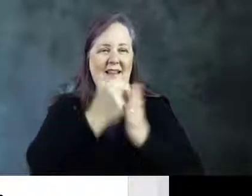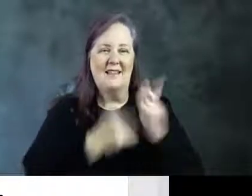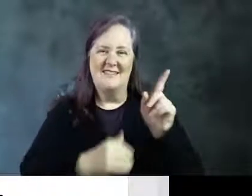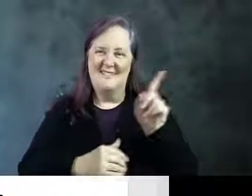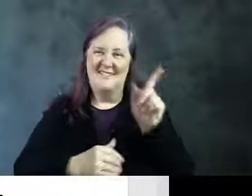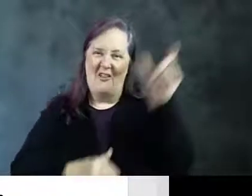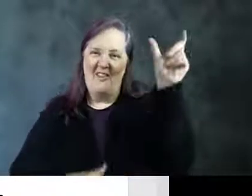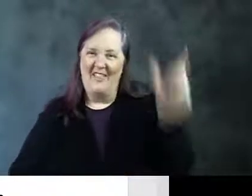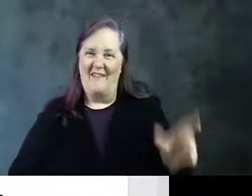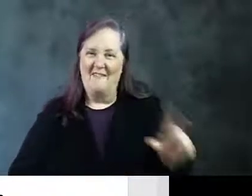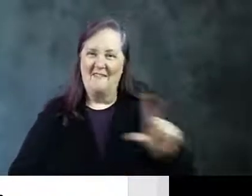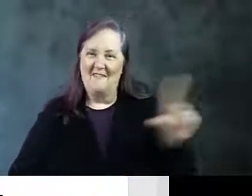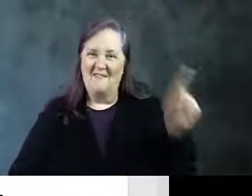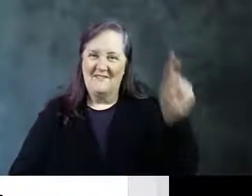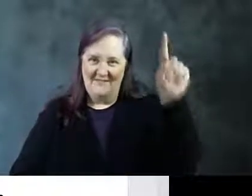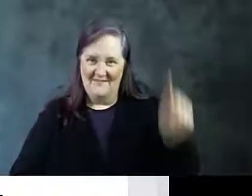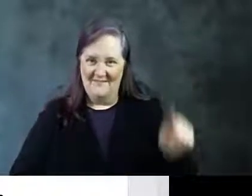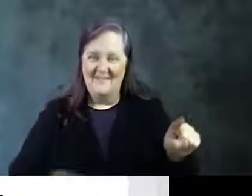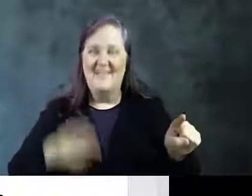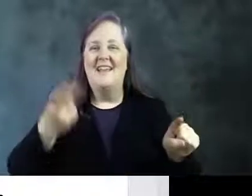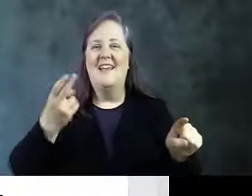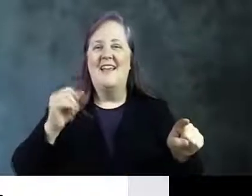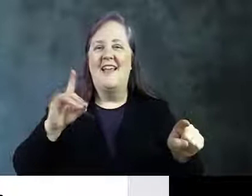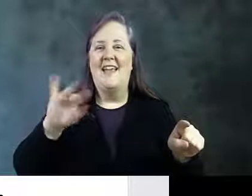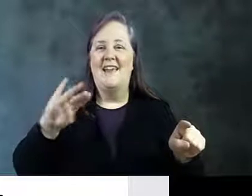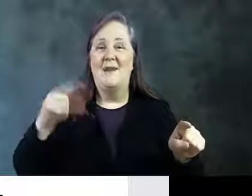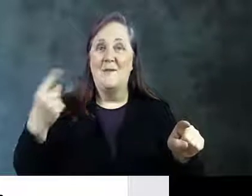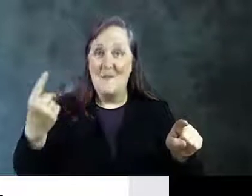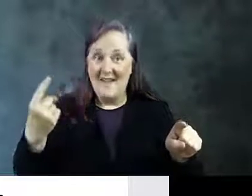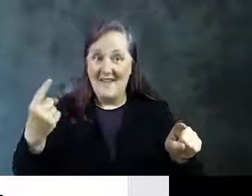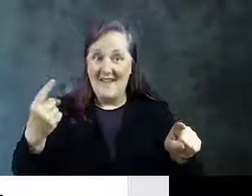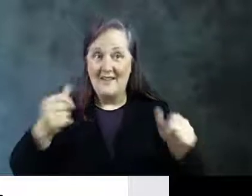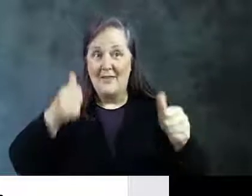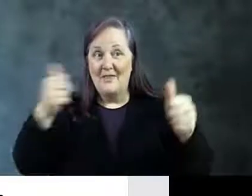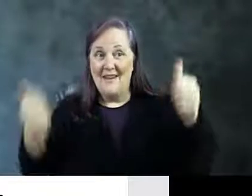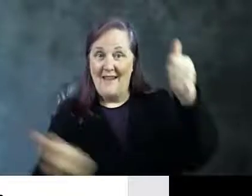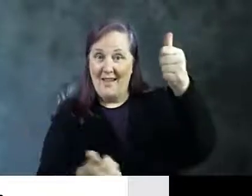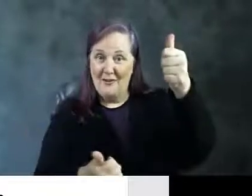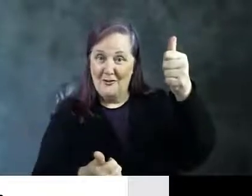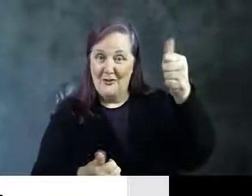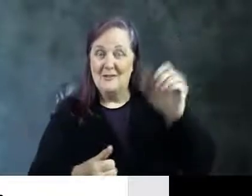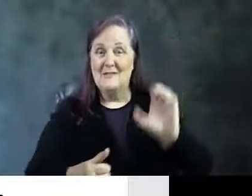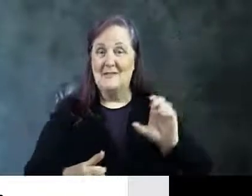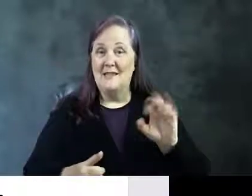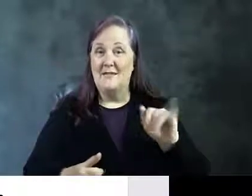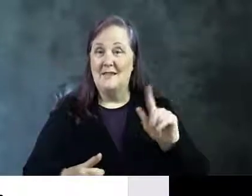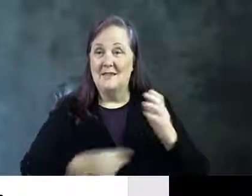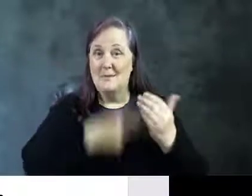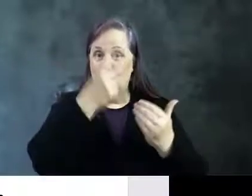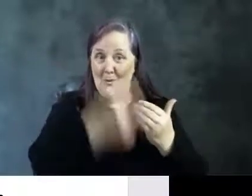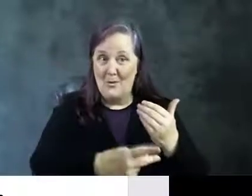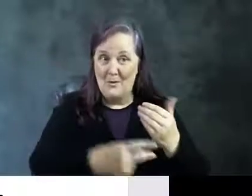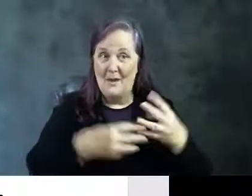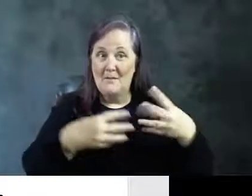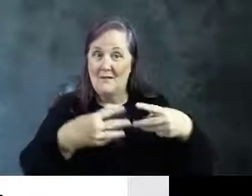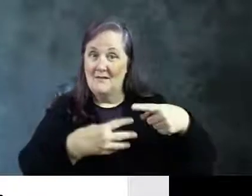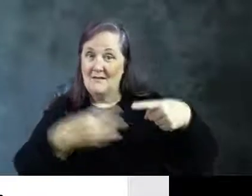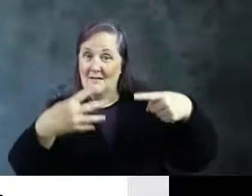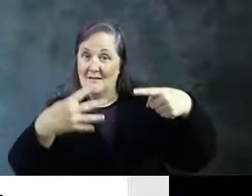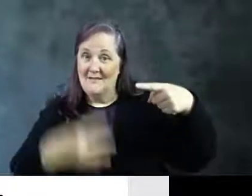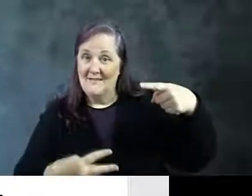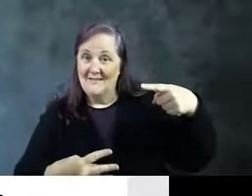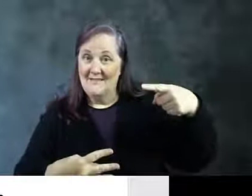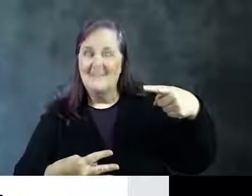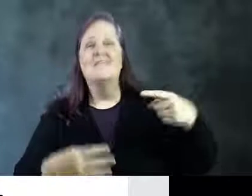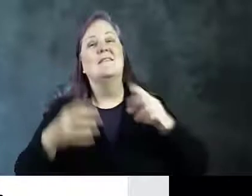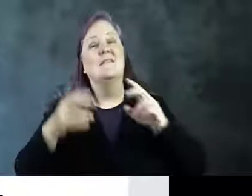all here as heading 1s. And then you'll see nested under Cfilc programs and Cfilc membership, we have